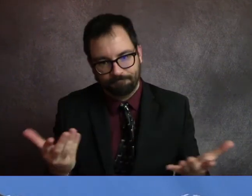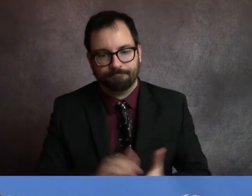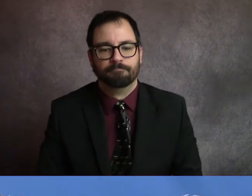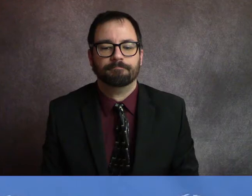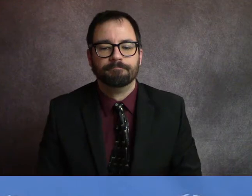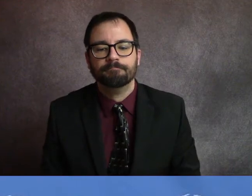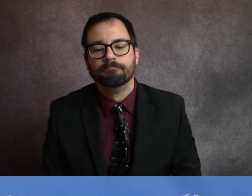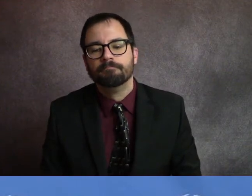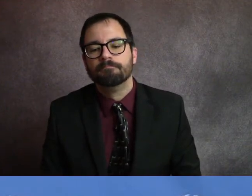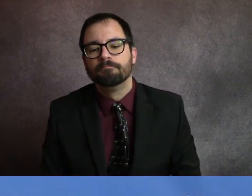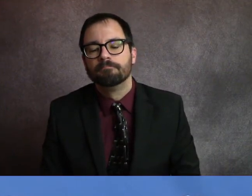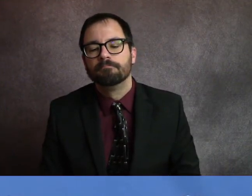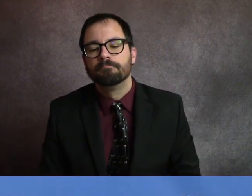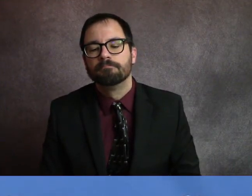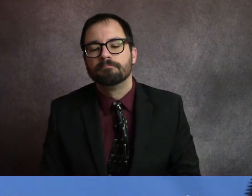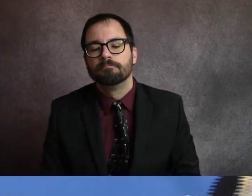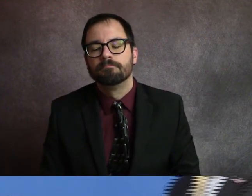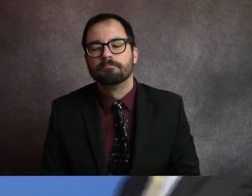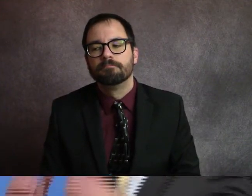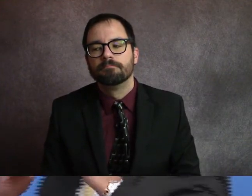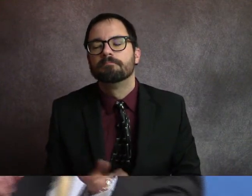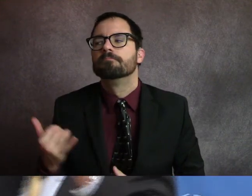phase.